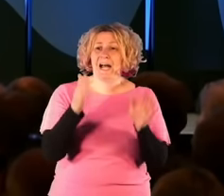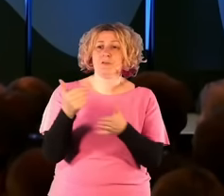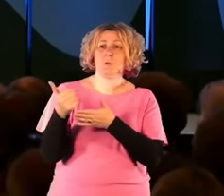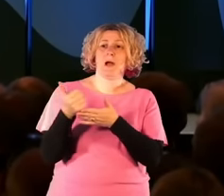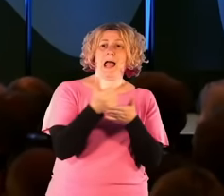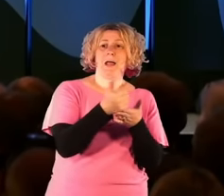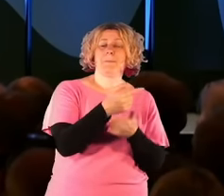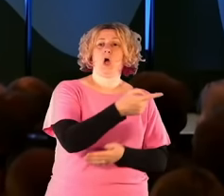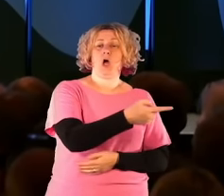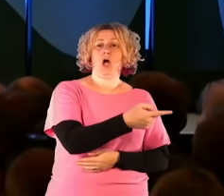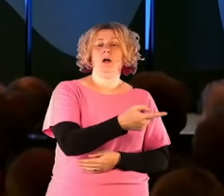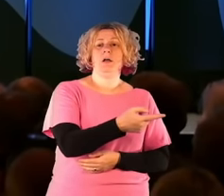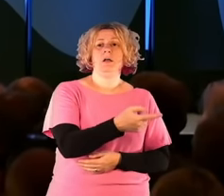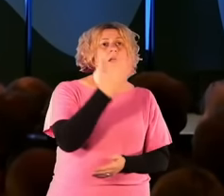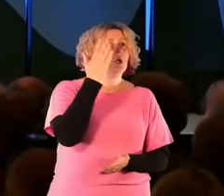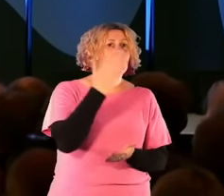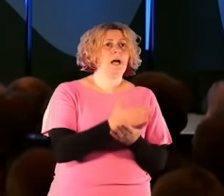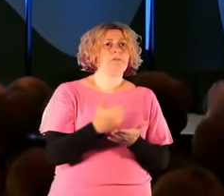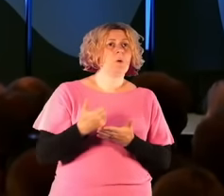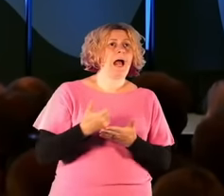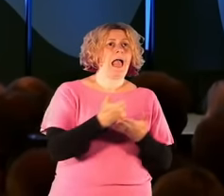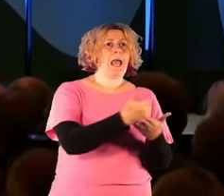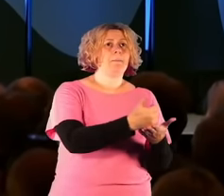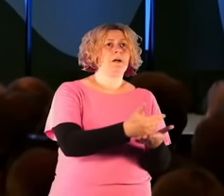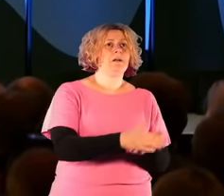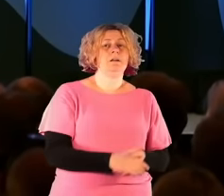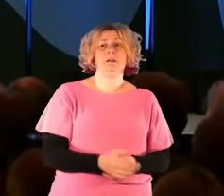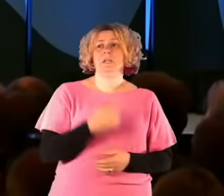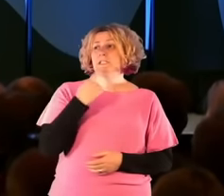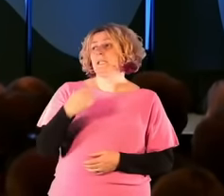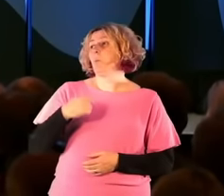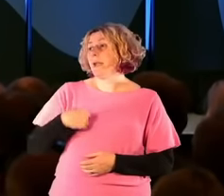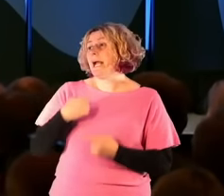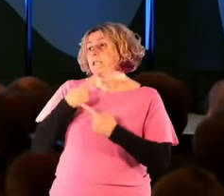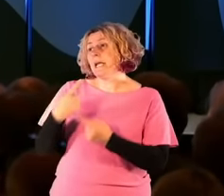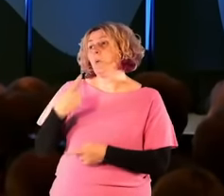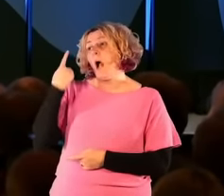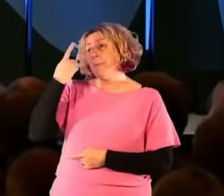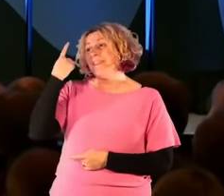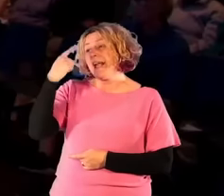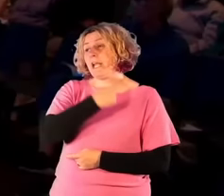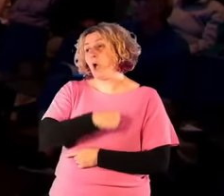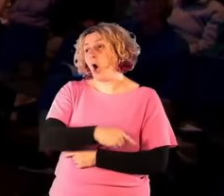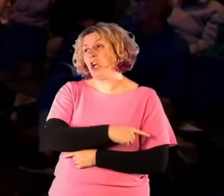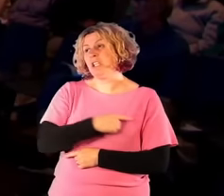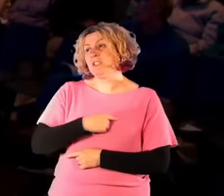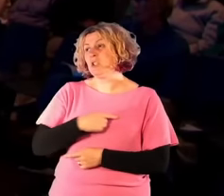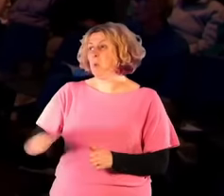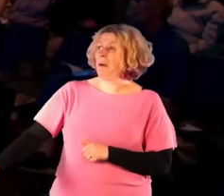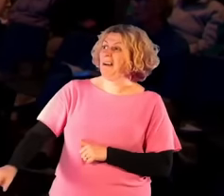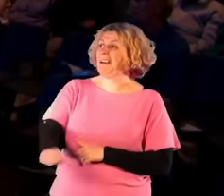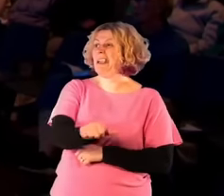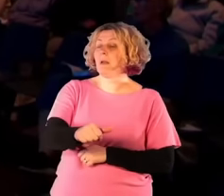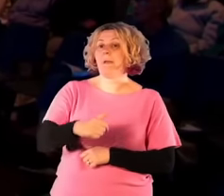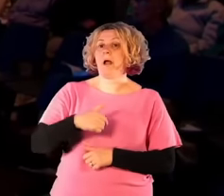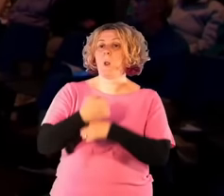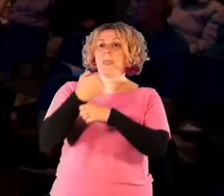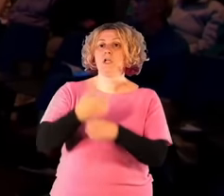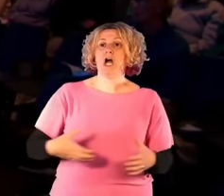And she says, Pastor, you're going to want to throw me out of the church when I tell you what I'm thinking. You see, my heart is yearning for my little